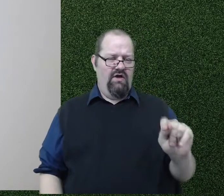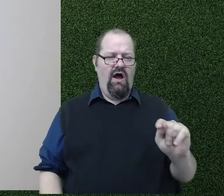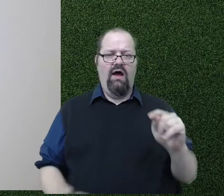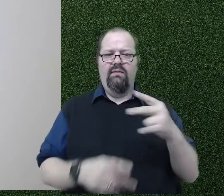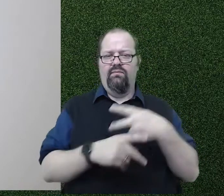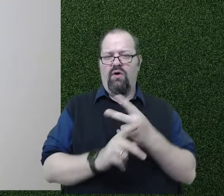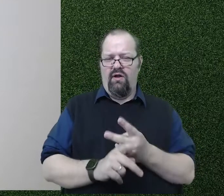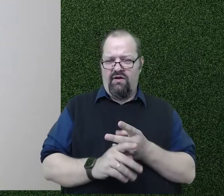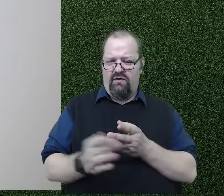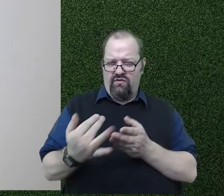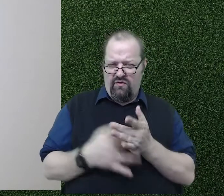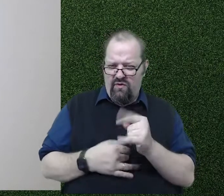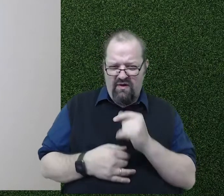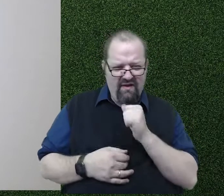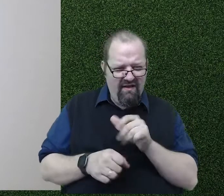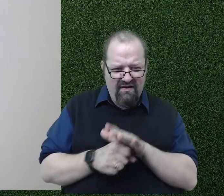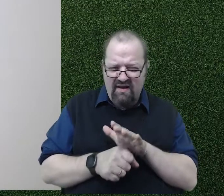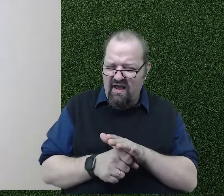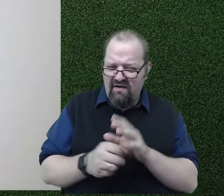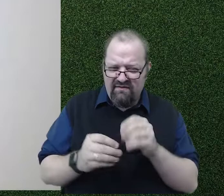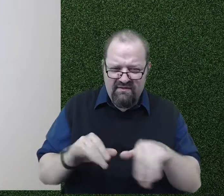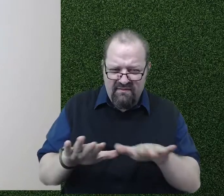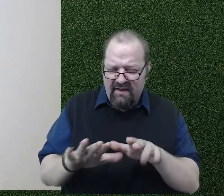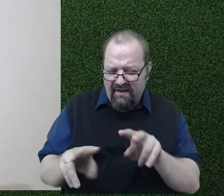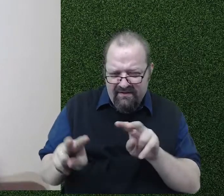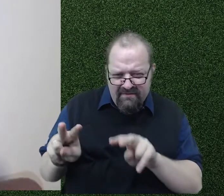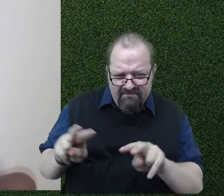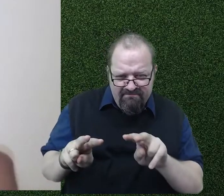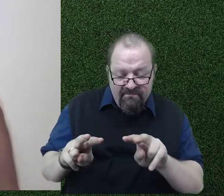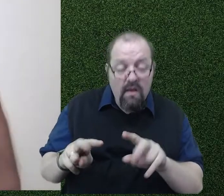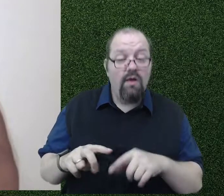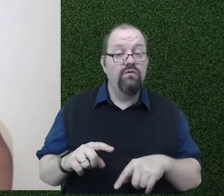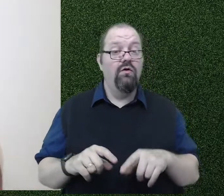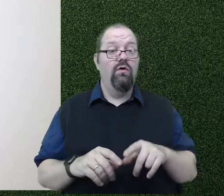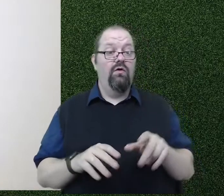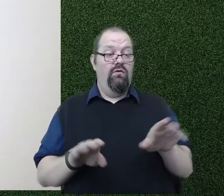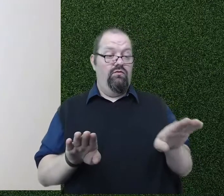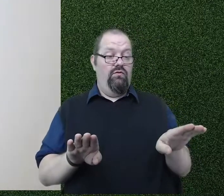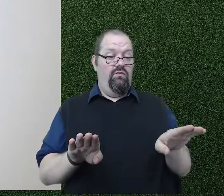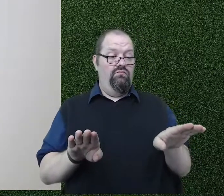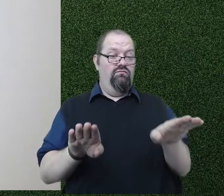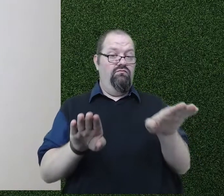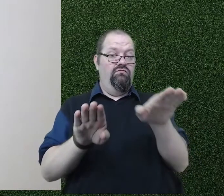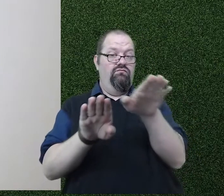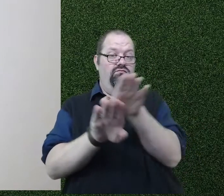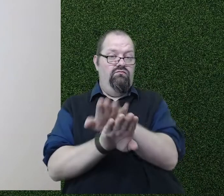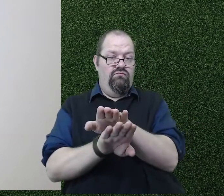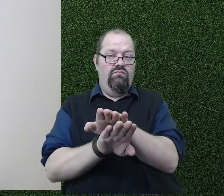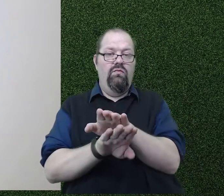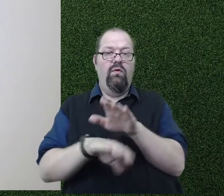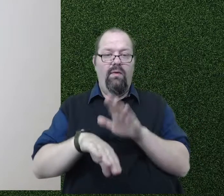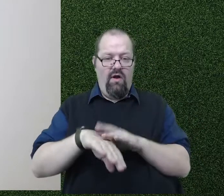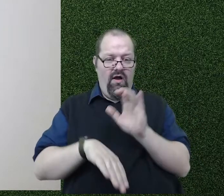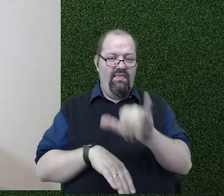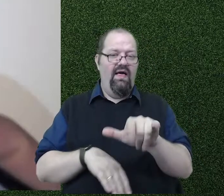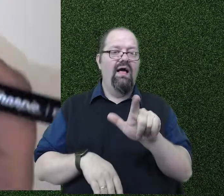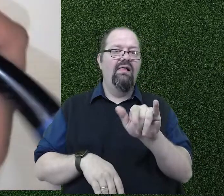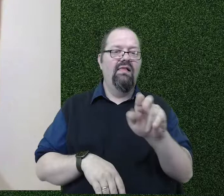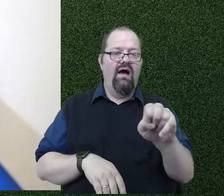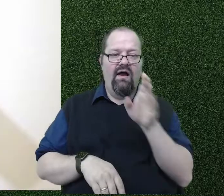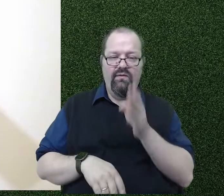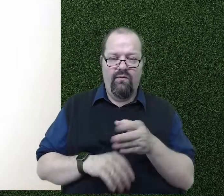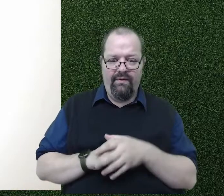myself quite enough space. Now the projection of u onto v is going to be on this line.